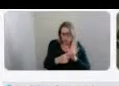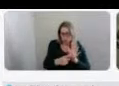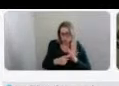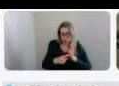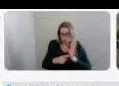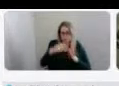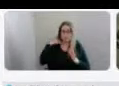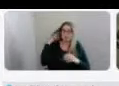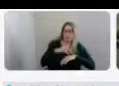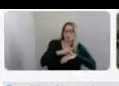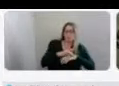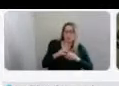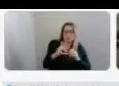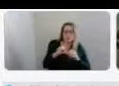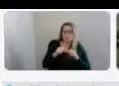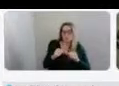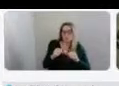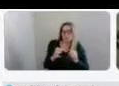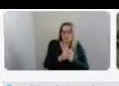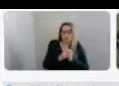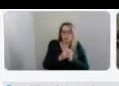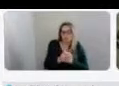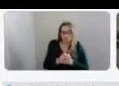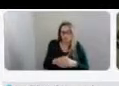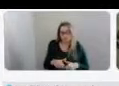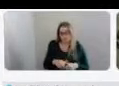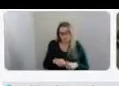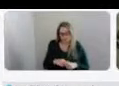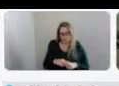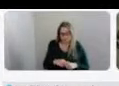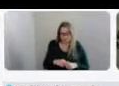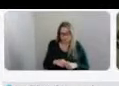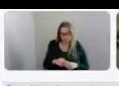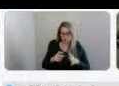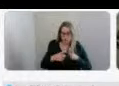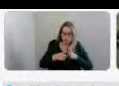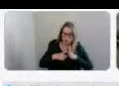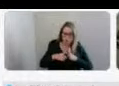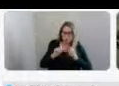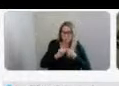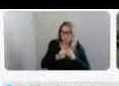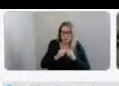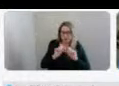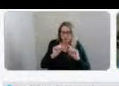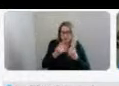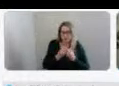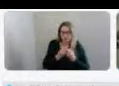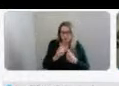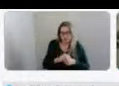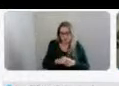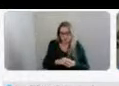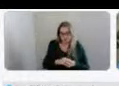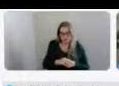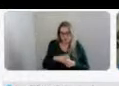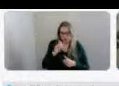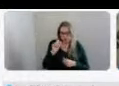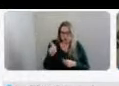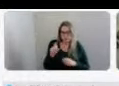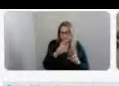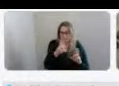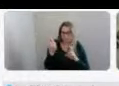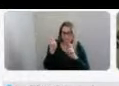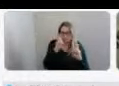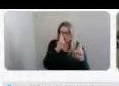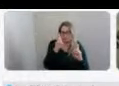geographically compact and reasonably contiguous it requires that competitive districts are to be favored and they shall respect